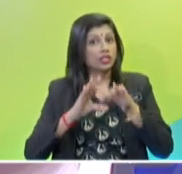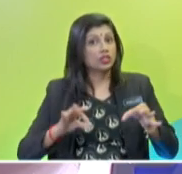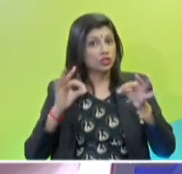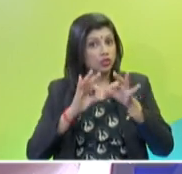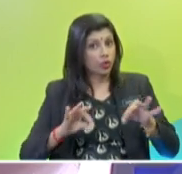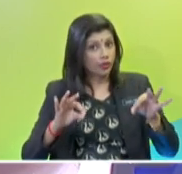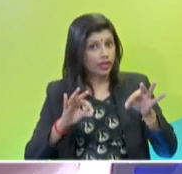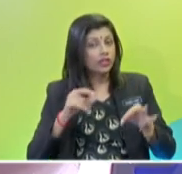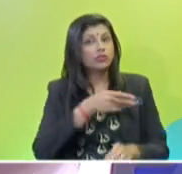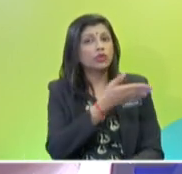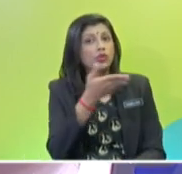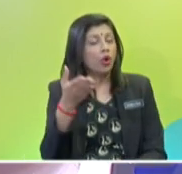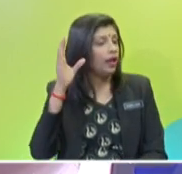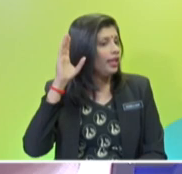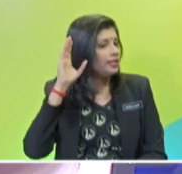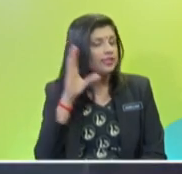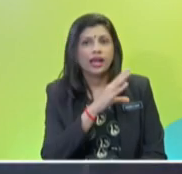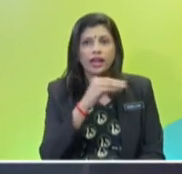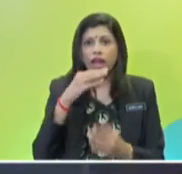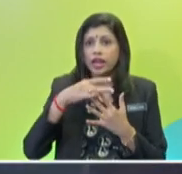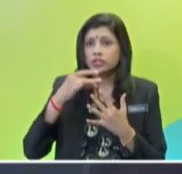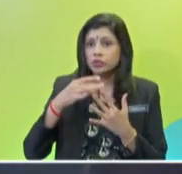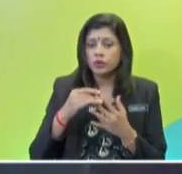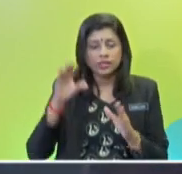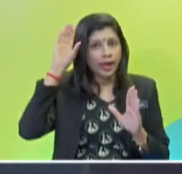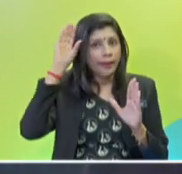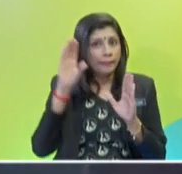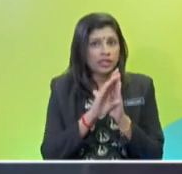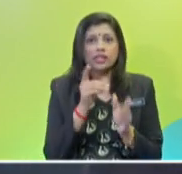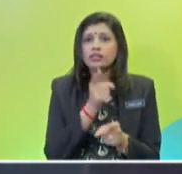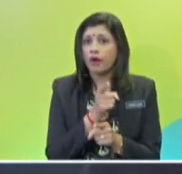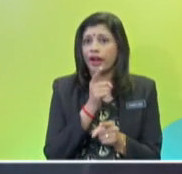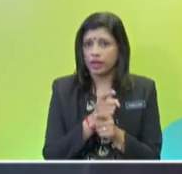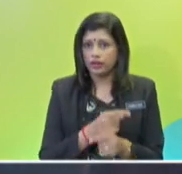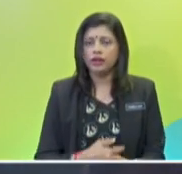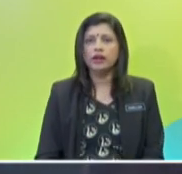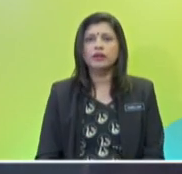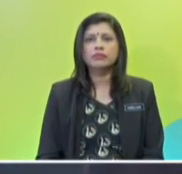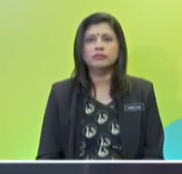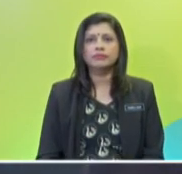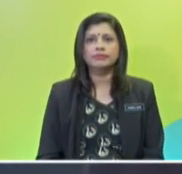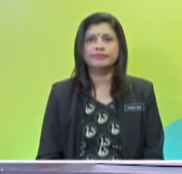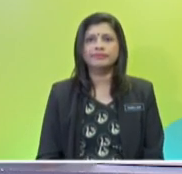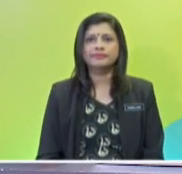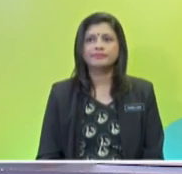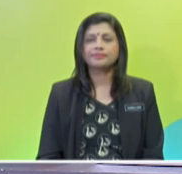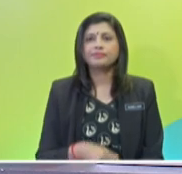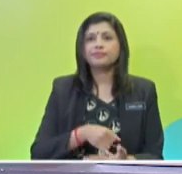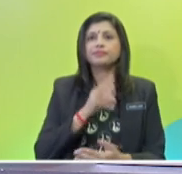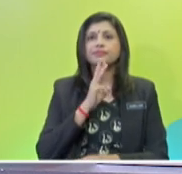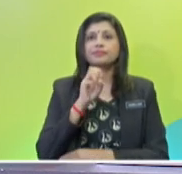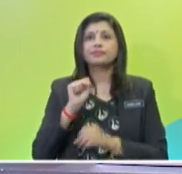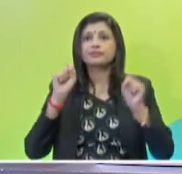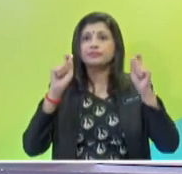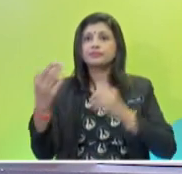to the story and rearrange the pictures accordingly. Okay. Everyone ready? Listen closely. Okay. It was Saturday morning.